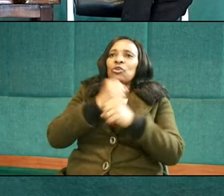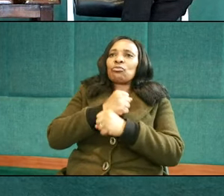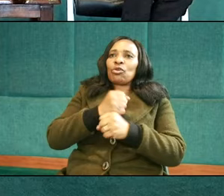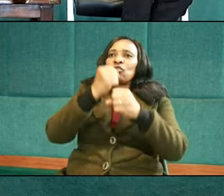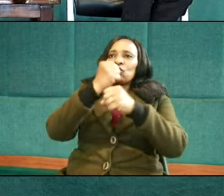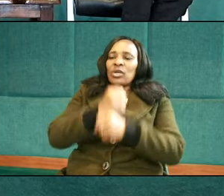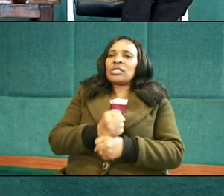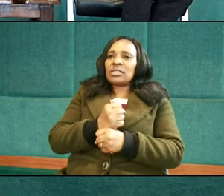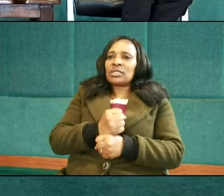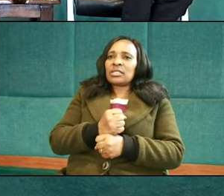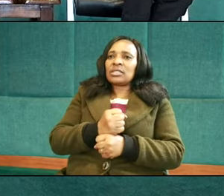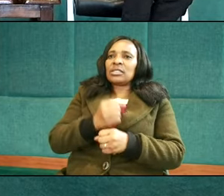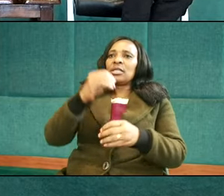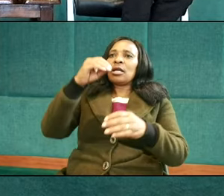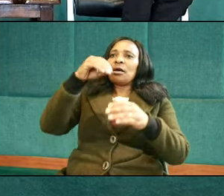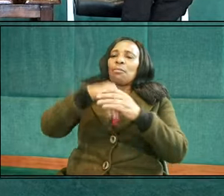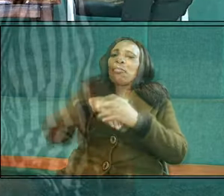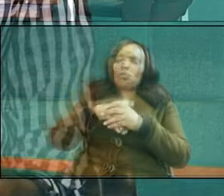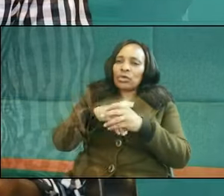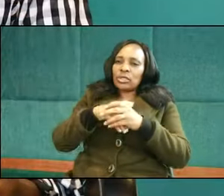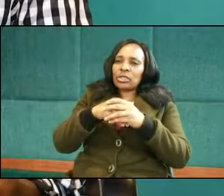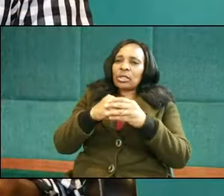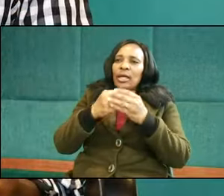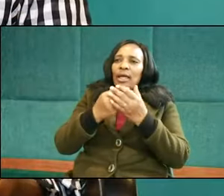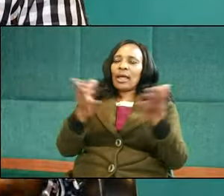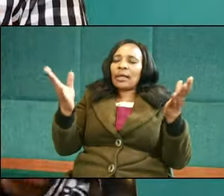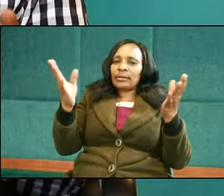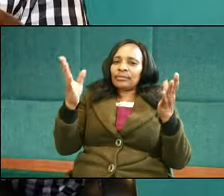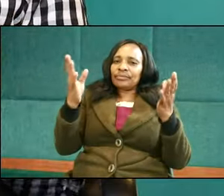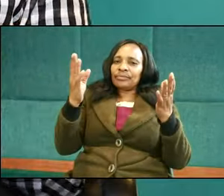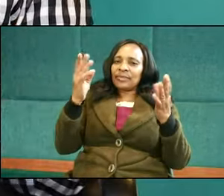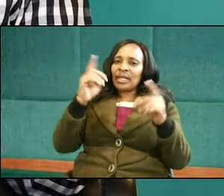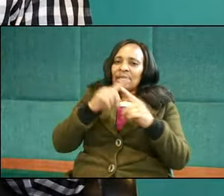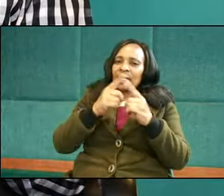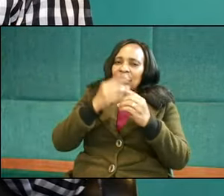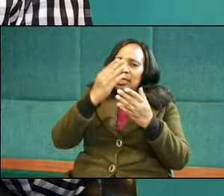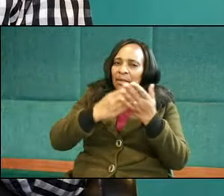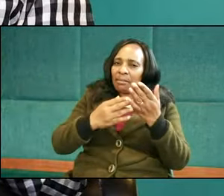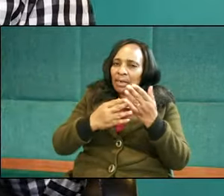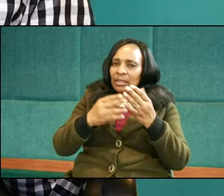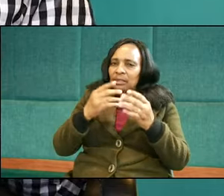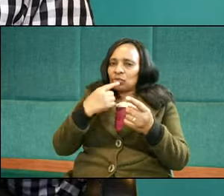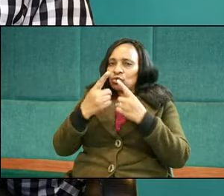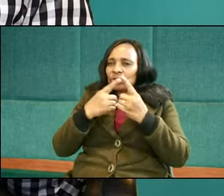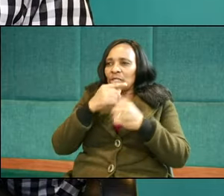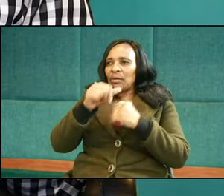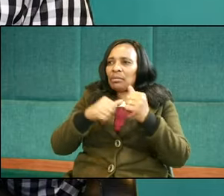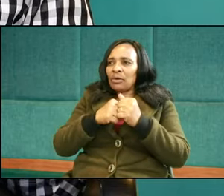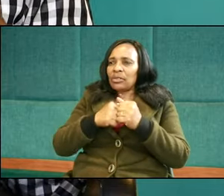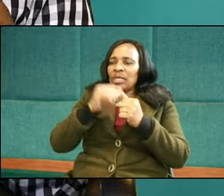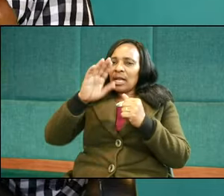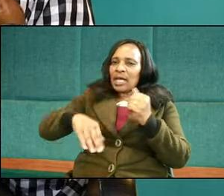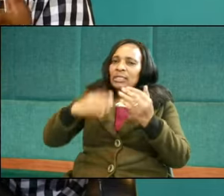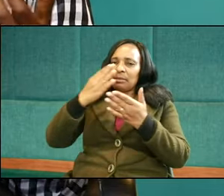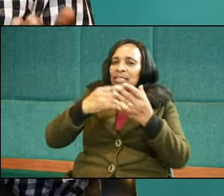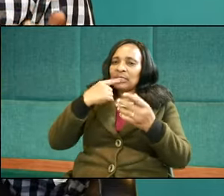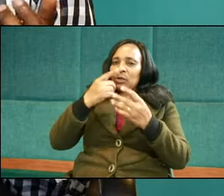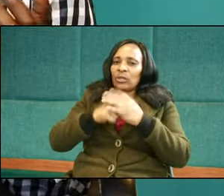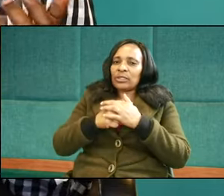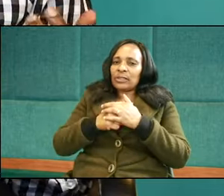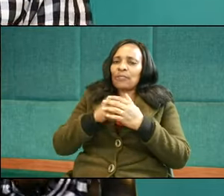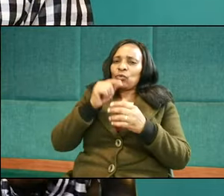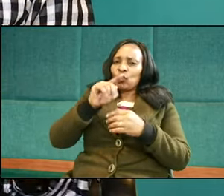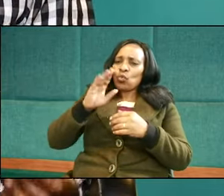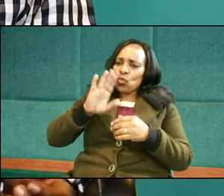extortion or put vain hope in stolen goods." And the part that speaks to me most is this last part that says, "Though your